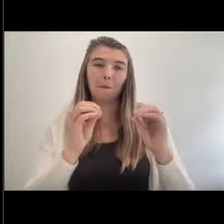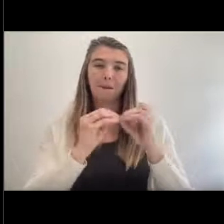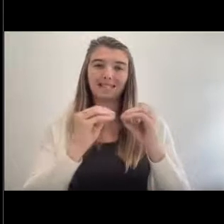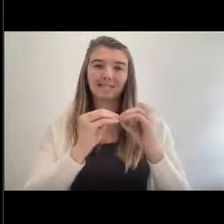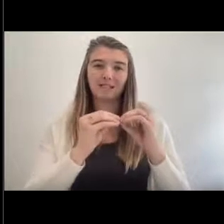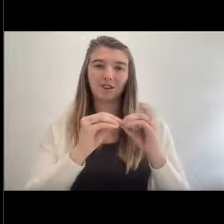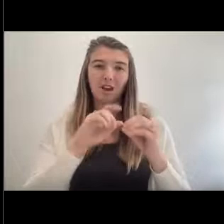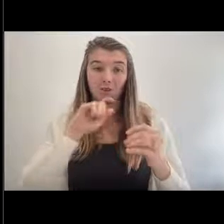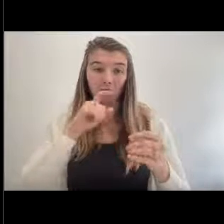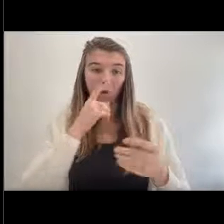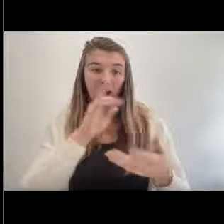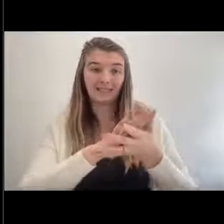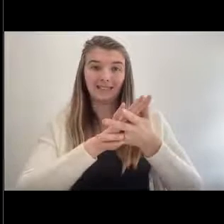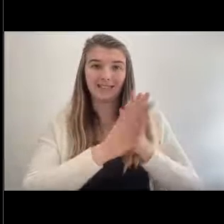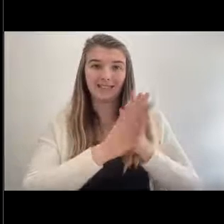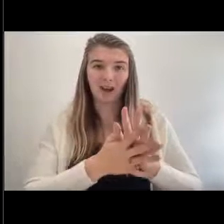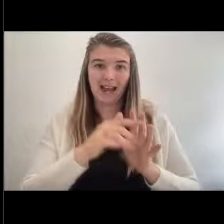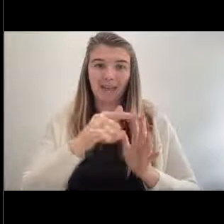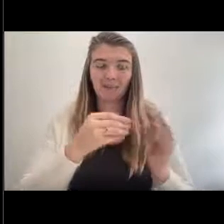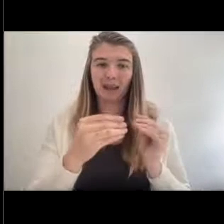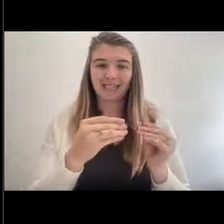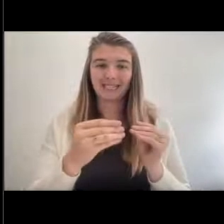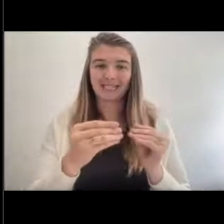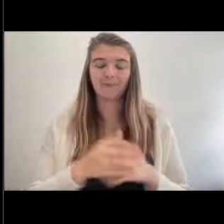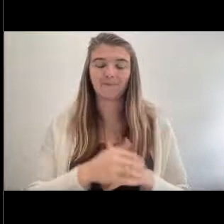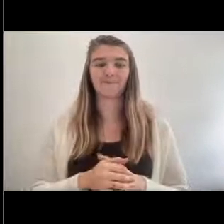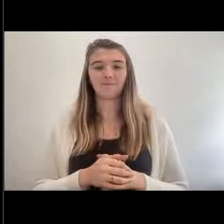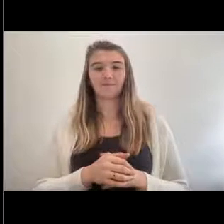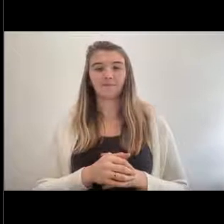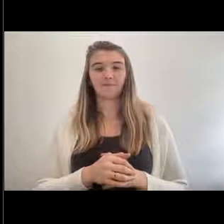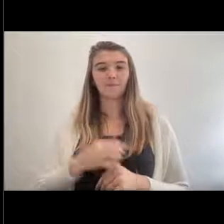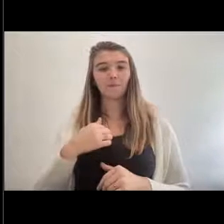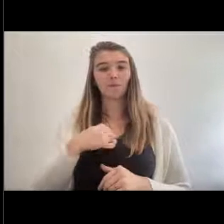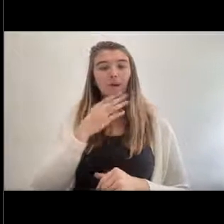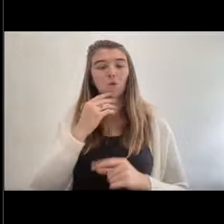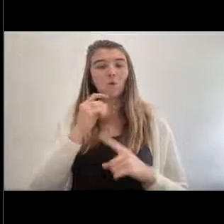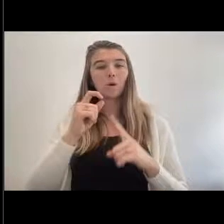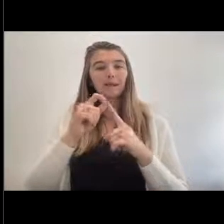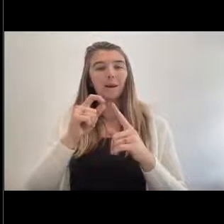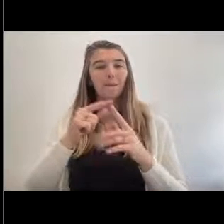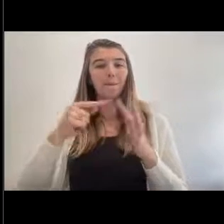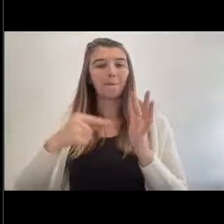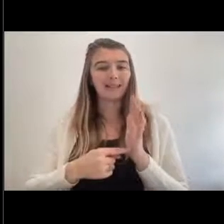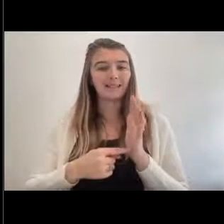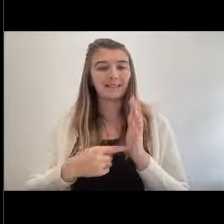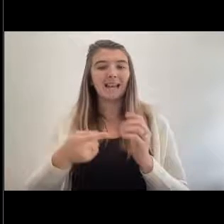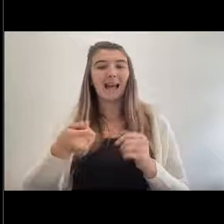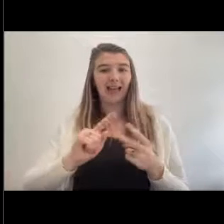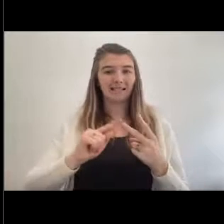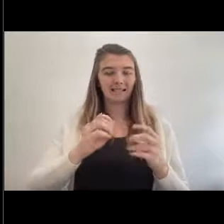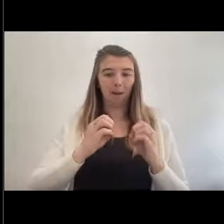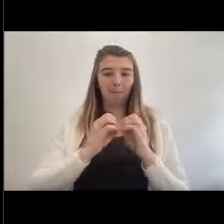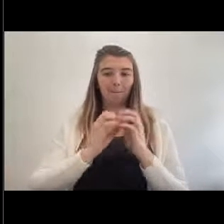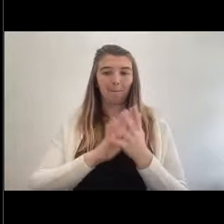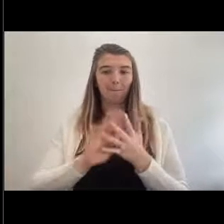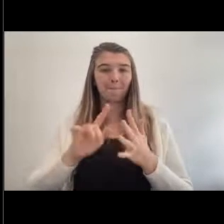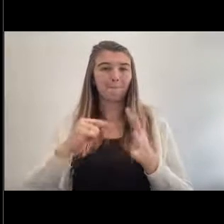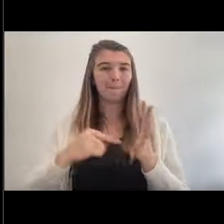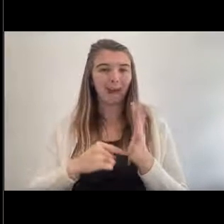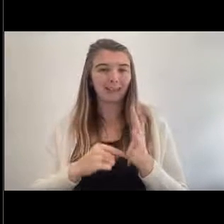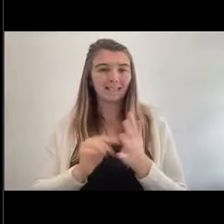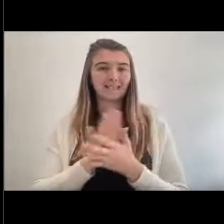in both parts of this, I used both PET and also BET, which can be both a breakdown product and a